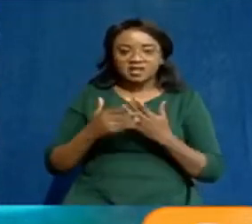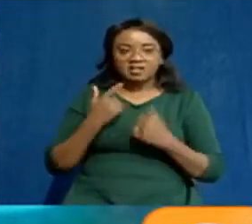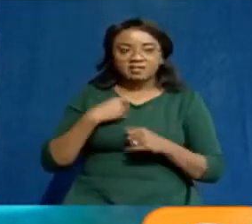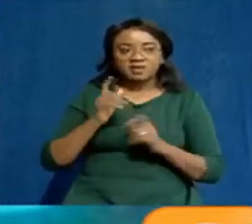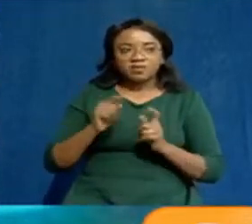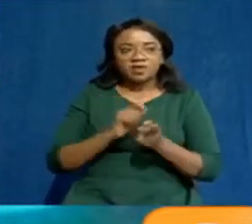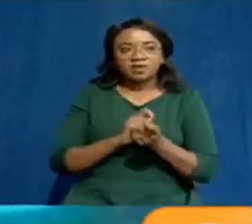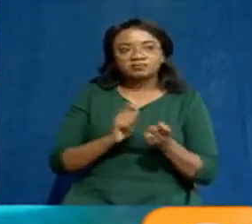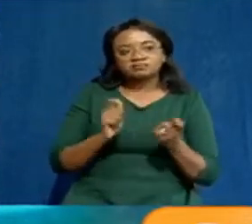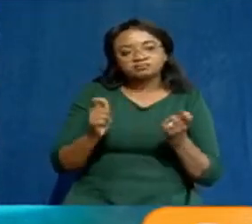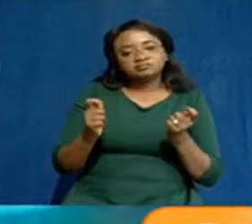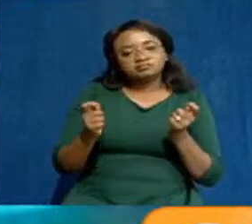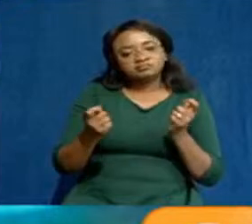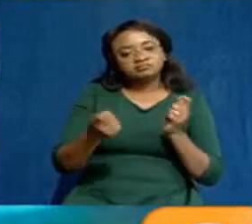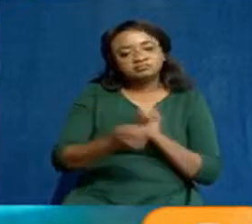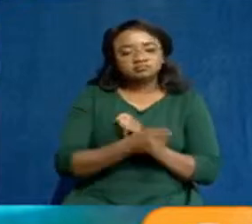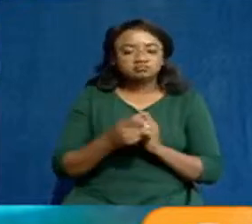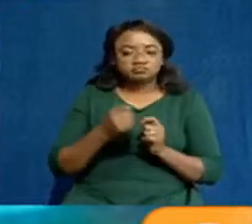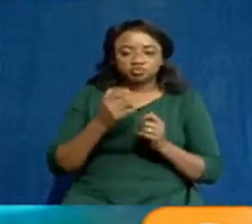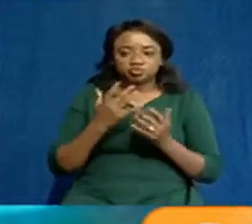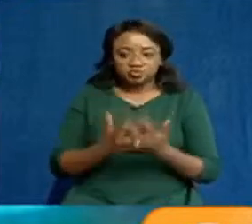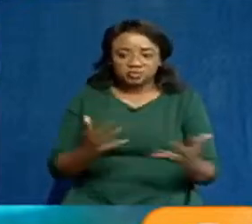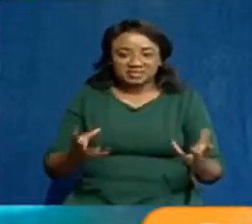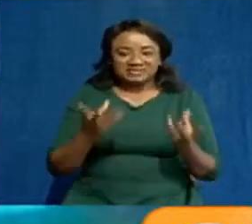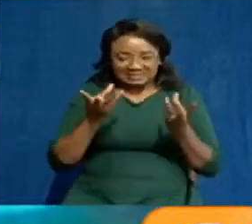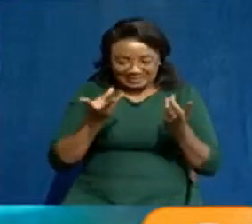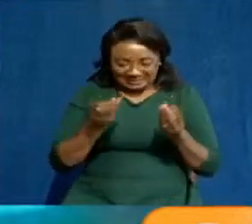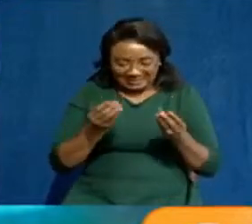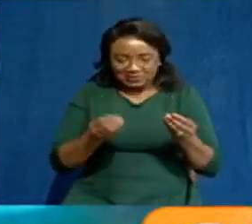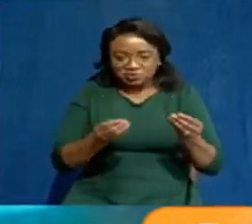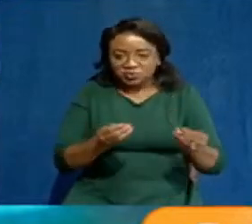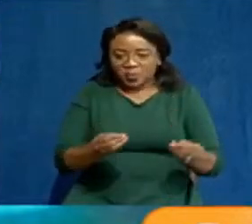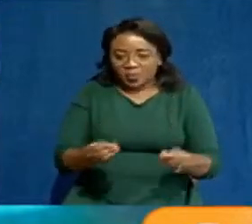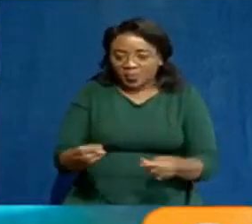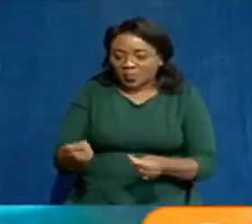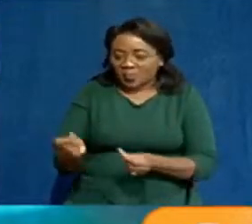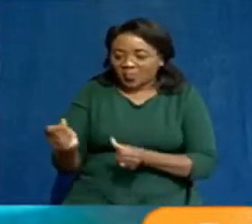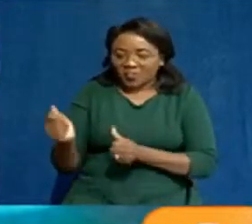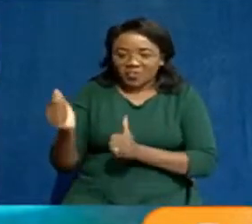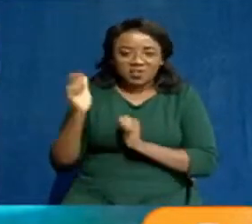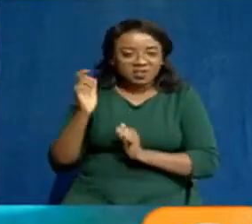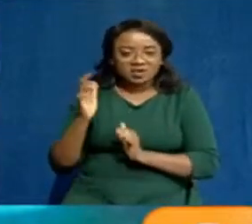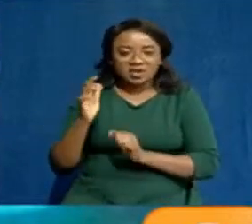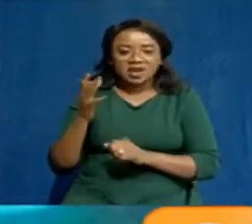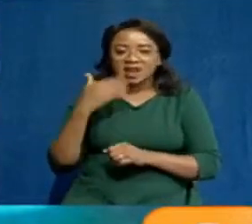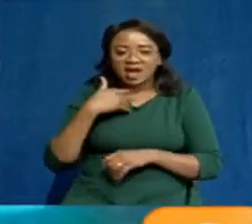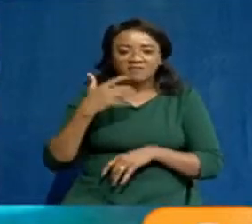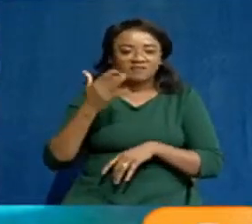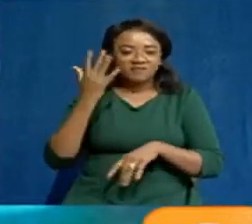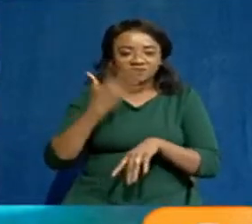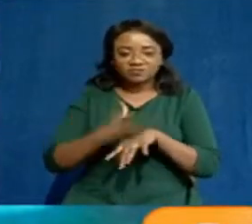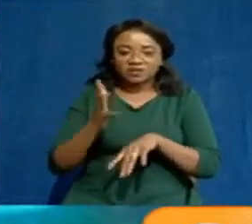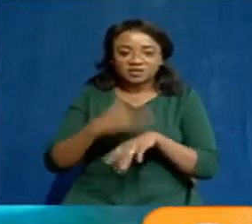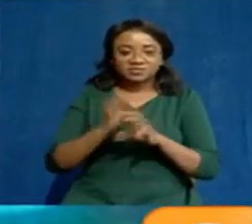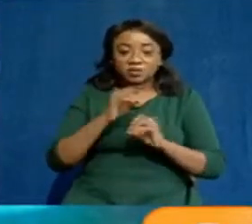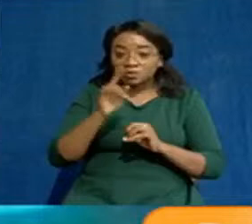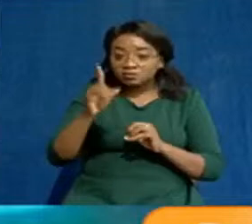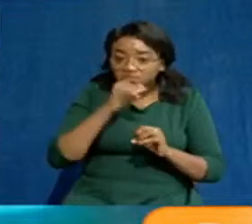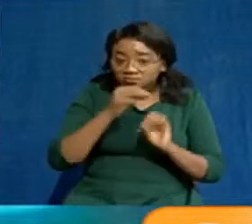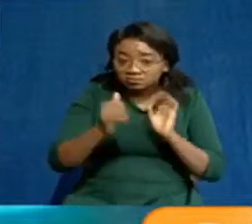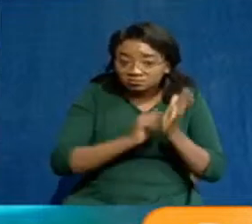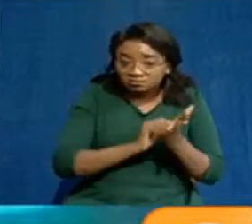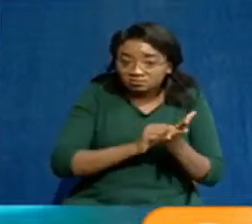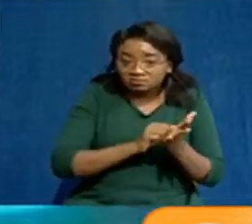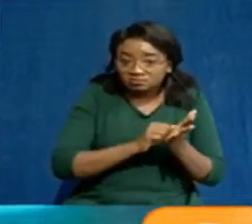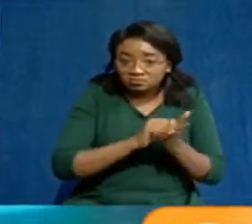towards materials that are recyclable and zero waste, like it is anticipated in our law. Has this been published? Because I haven't seen the